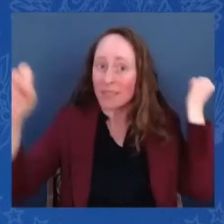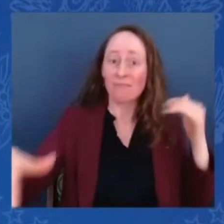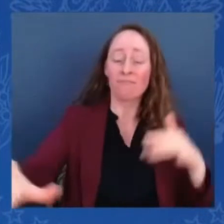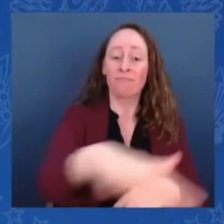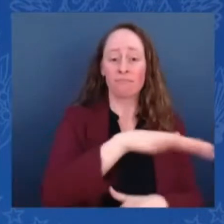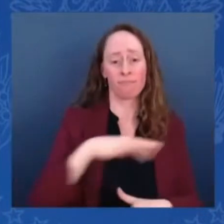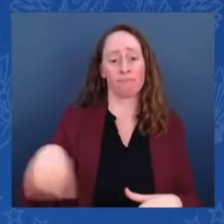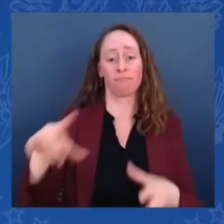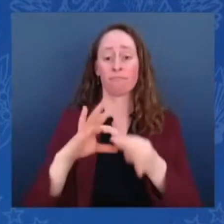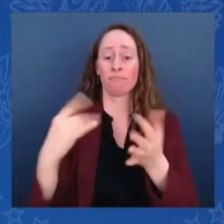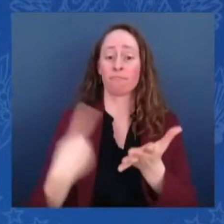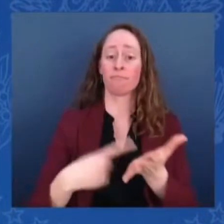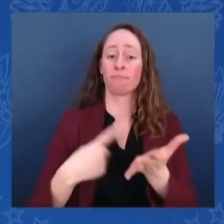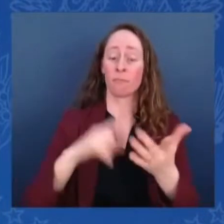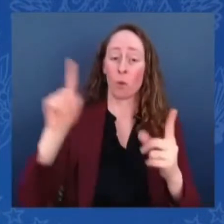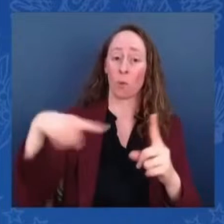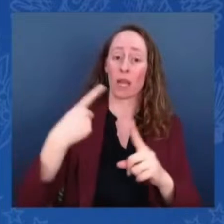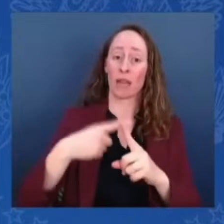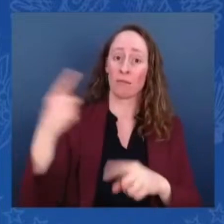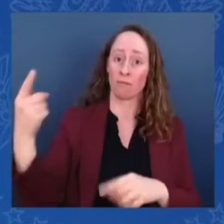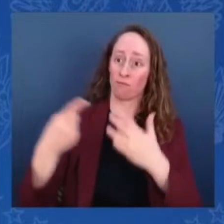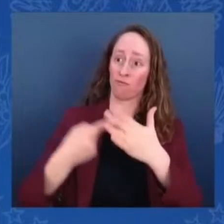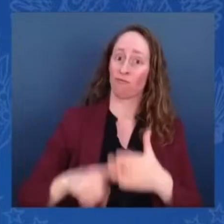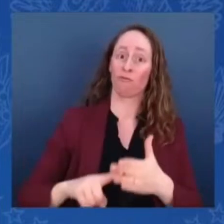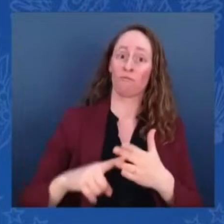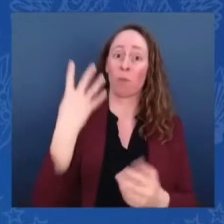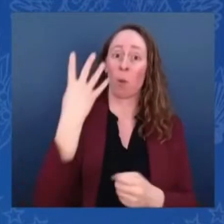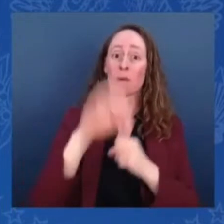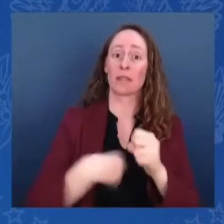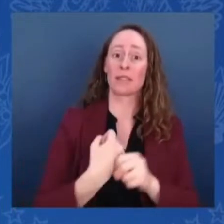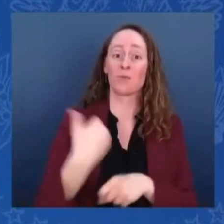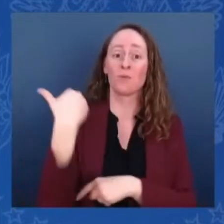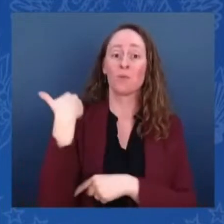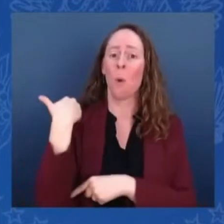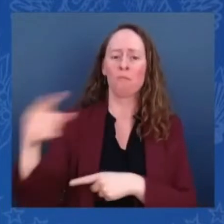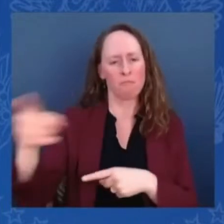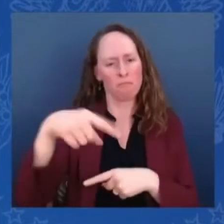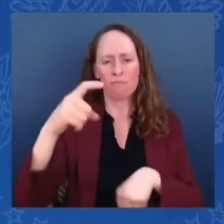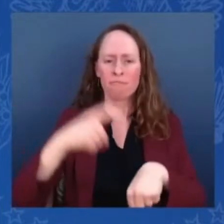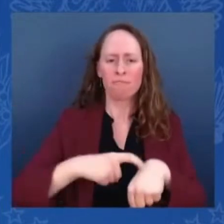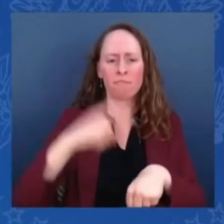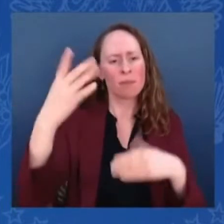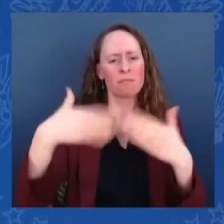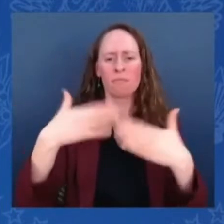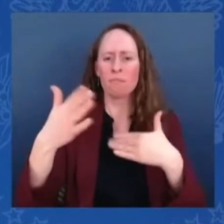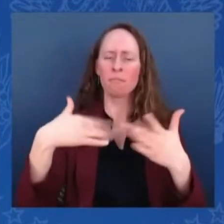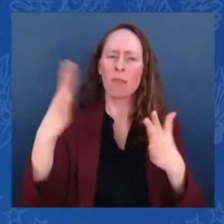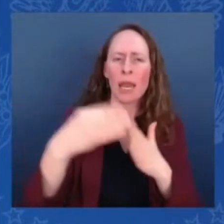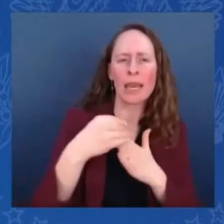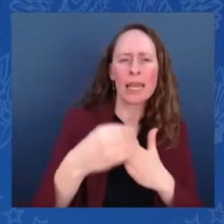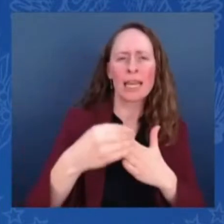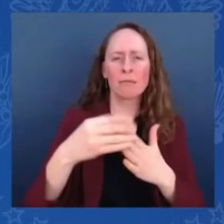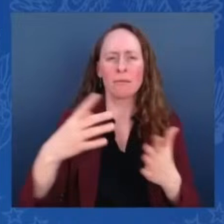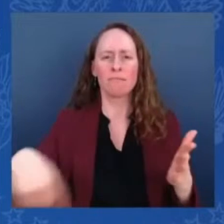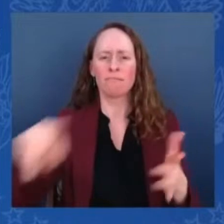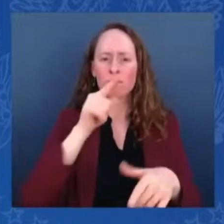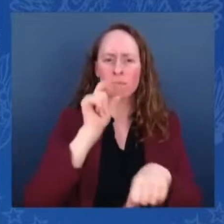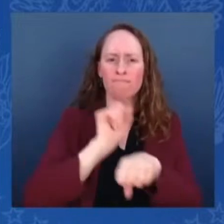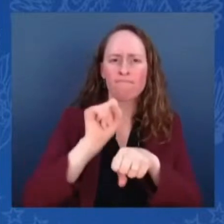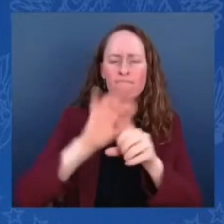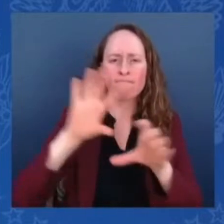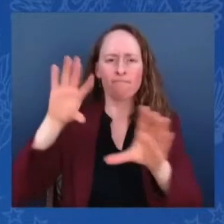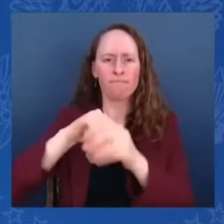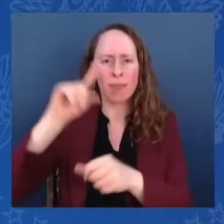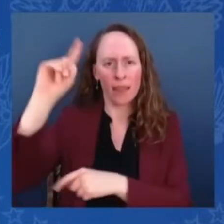4 years ago that the leadership of diplomats of every stripe doing the daily work of government is essential, and they proved